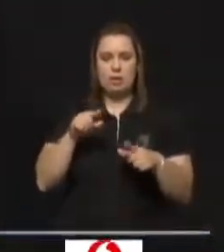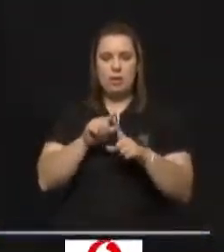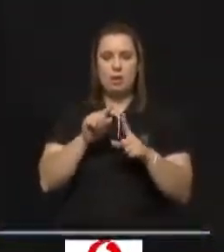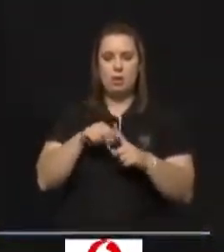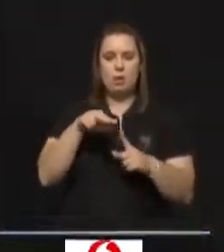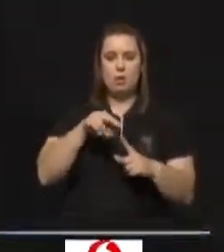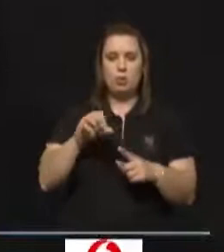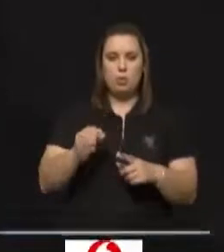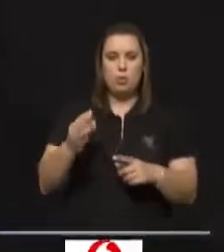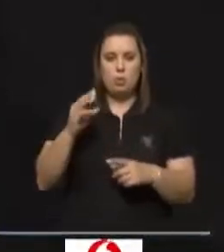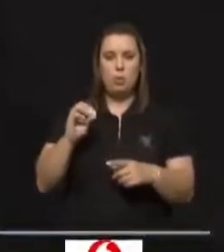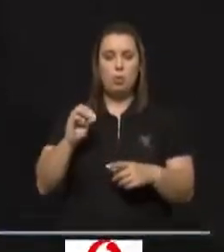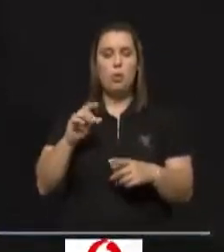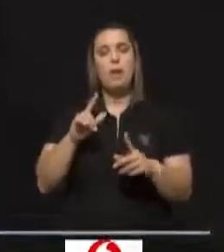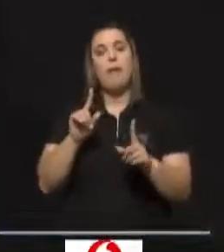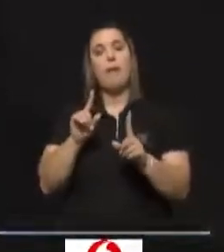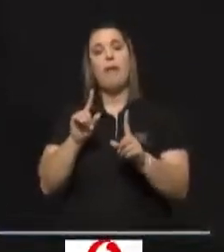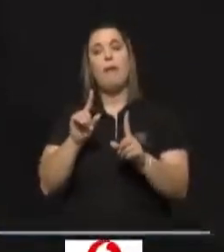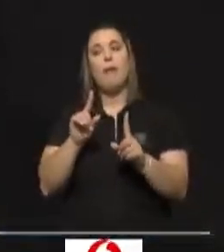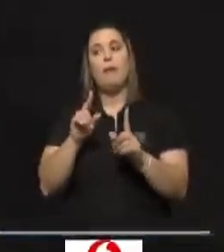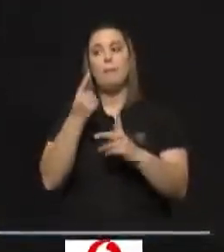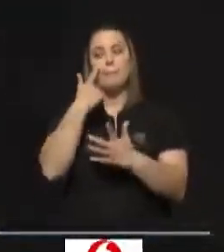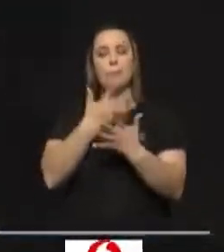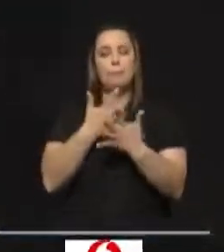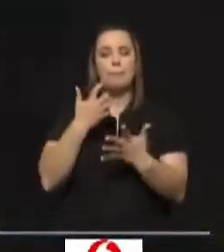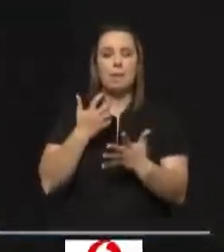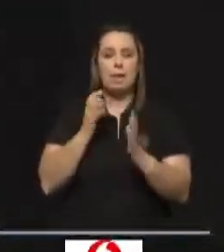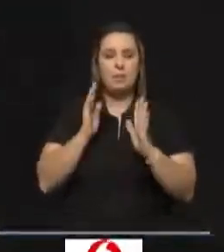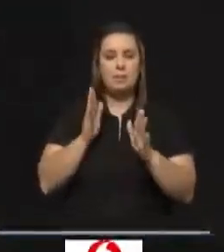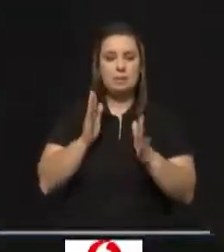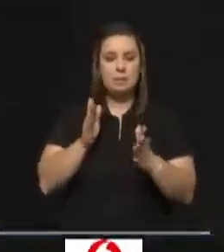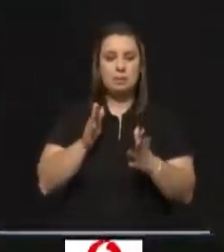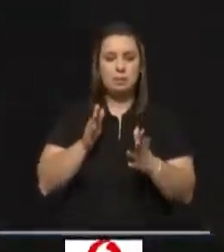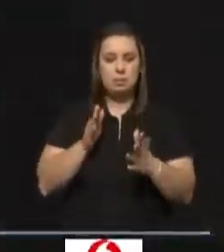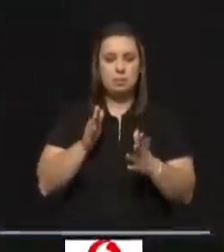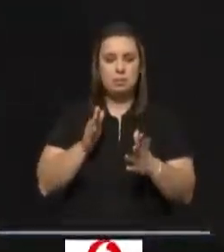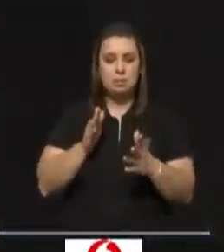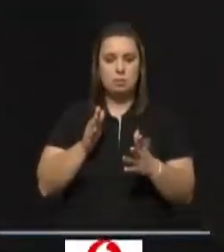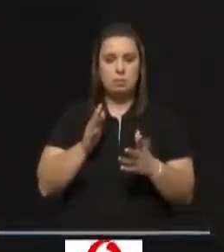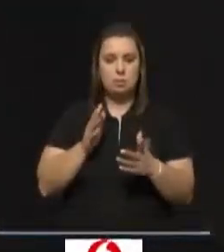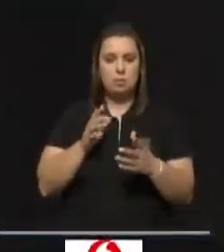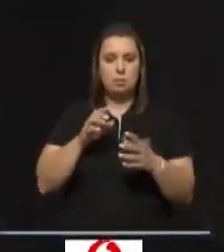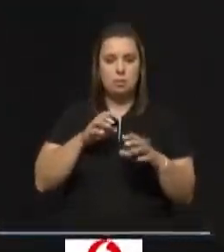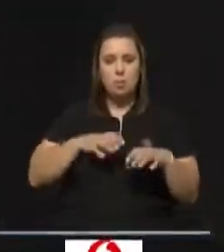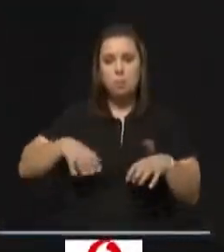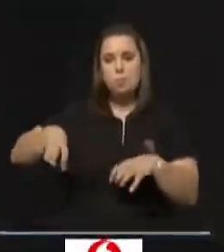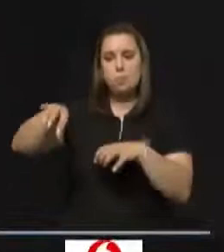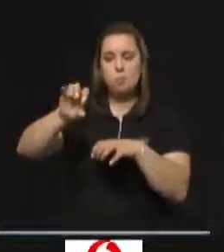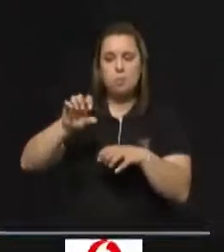Mobile, that is working as now, to recognize that they had to